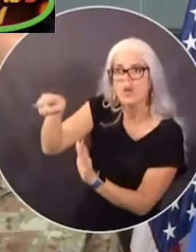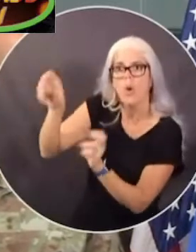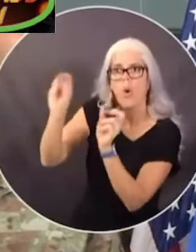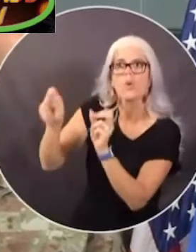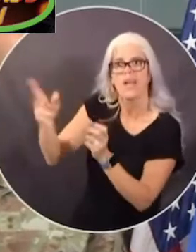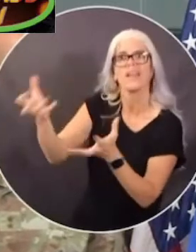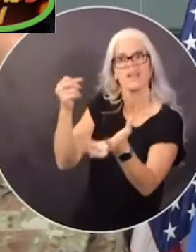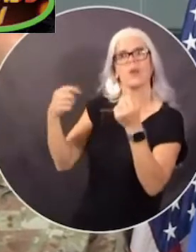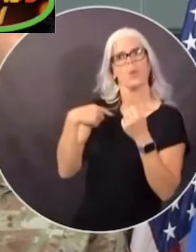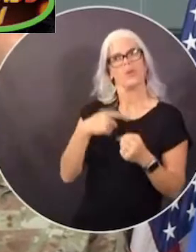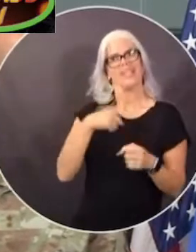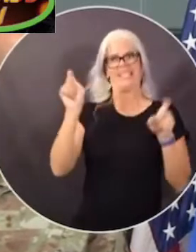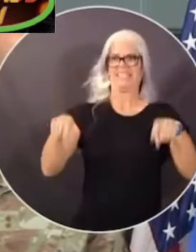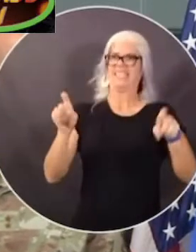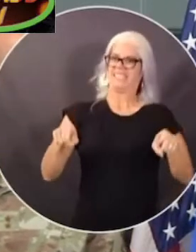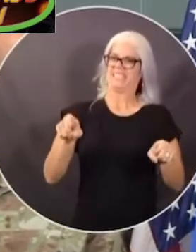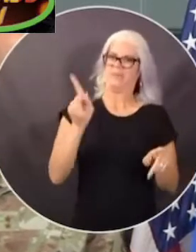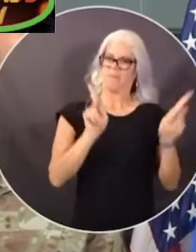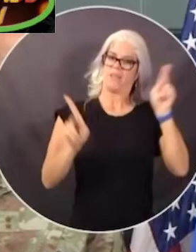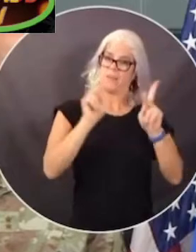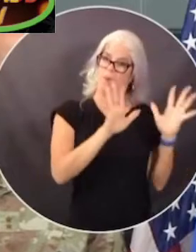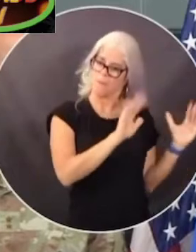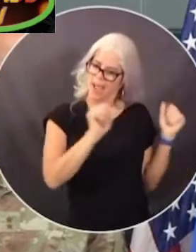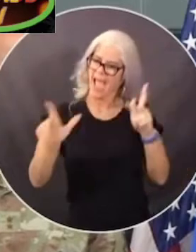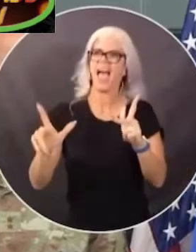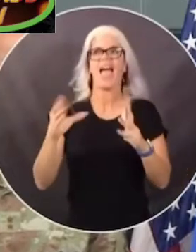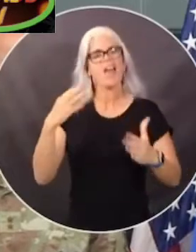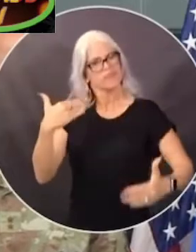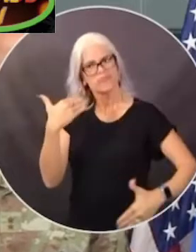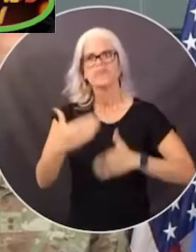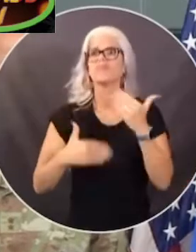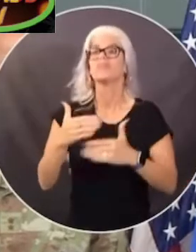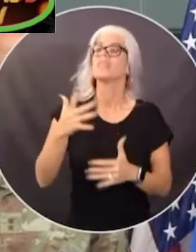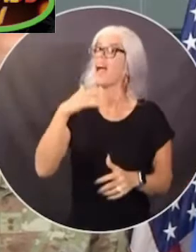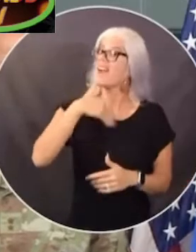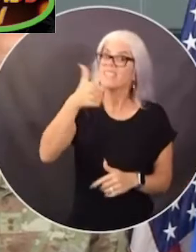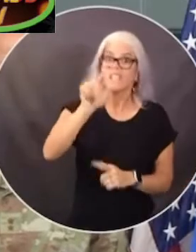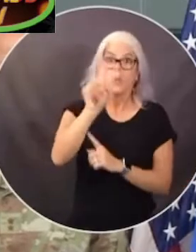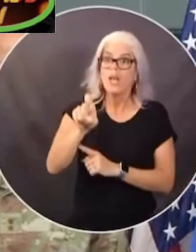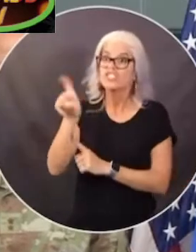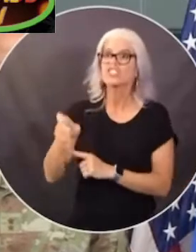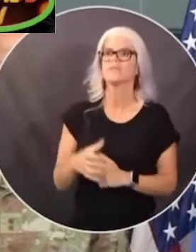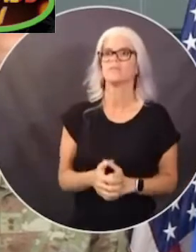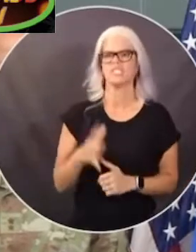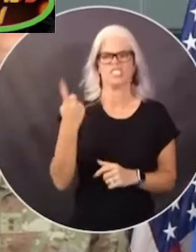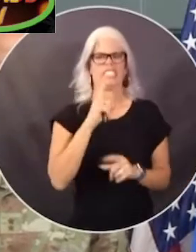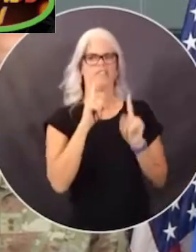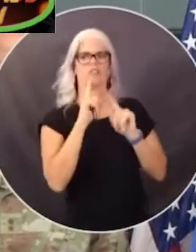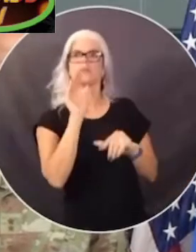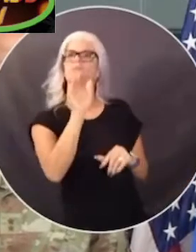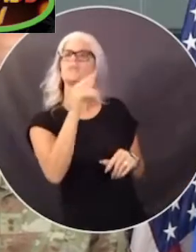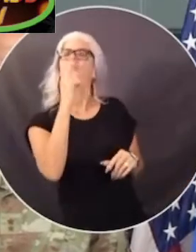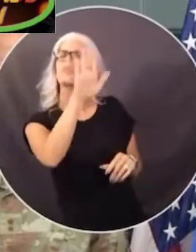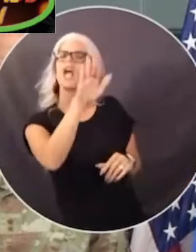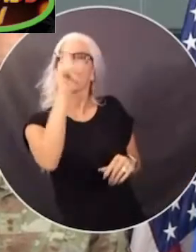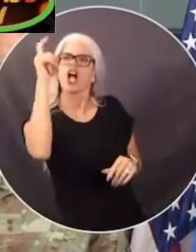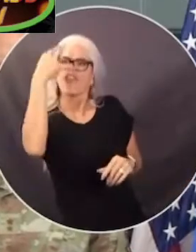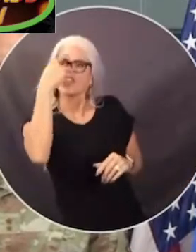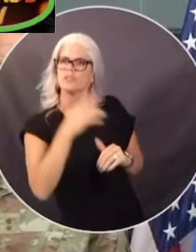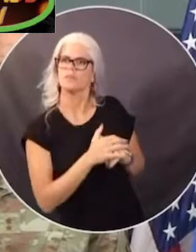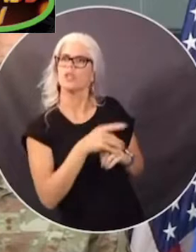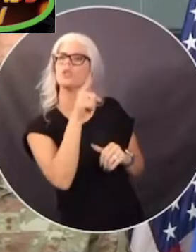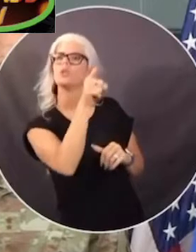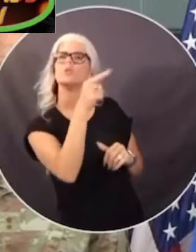feet as soon as possible. Okay, with that, I'll take some questions. Governor, you mentioned that there were some people that have chosen not to stay, that lived